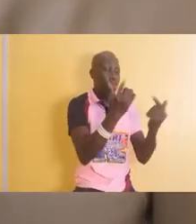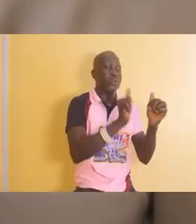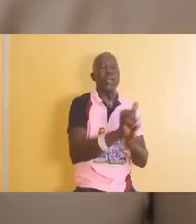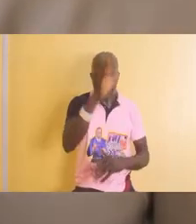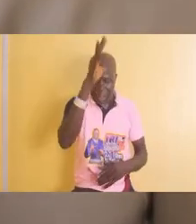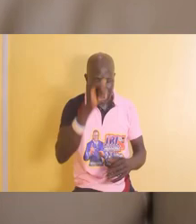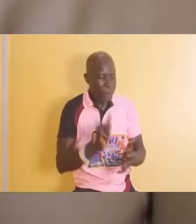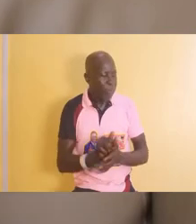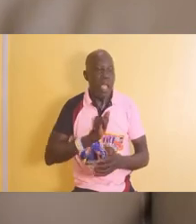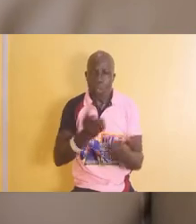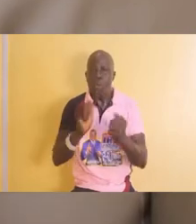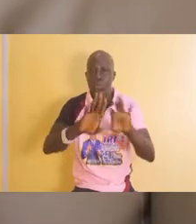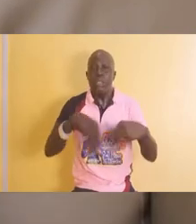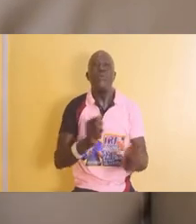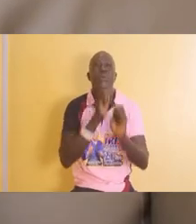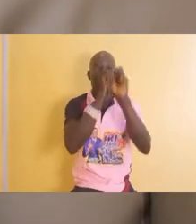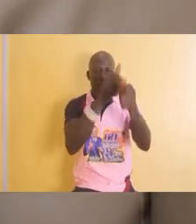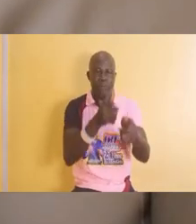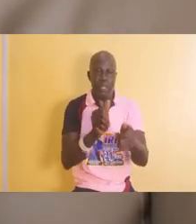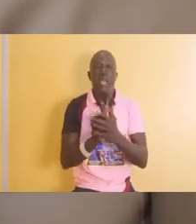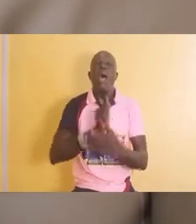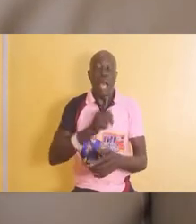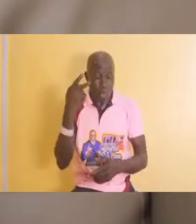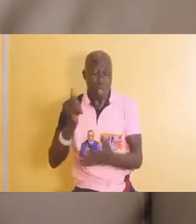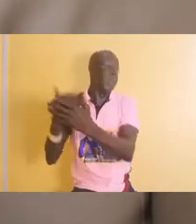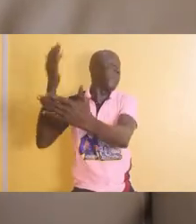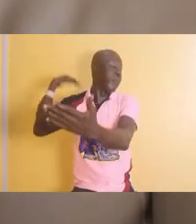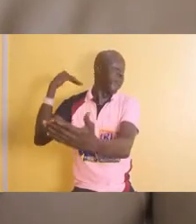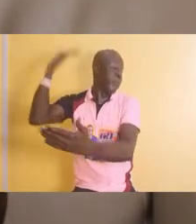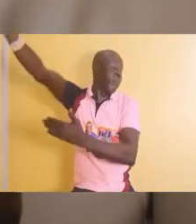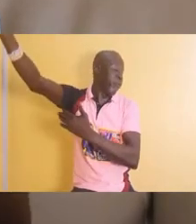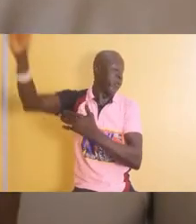said that she wants to give me offering. I look at that.